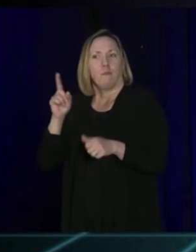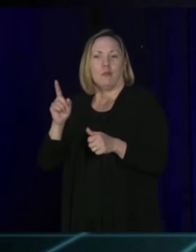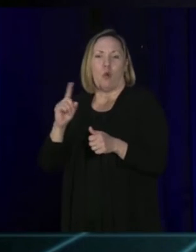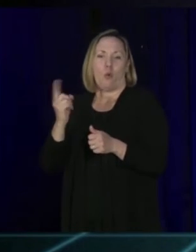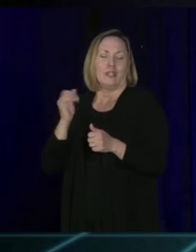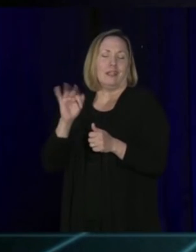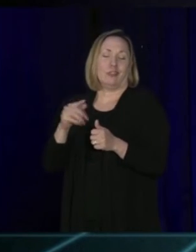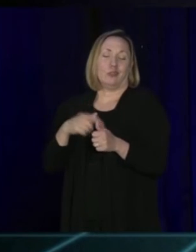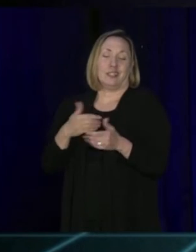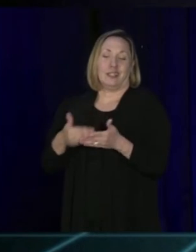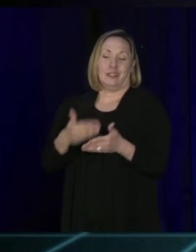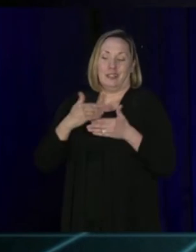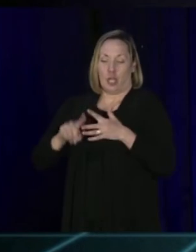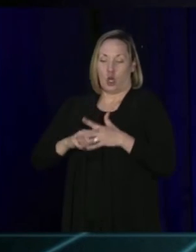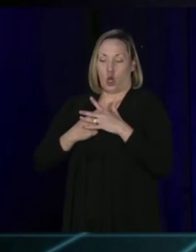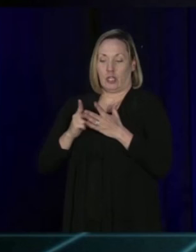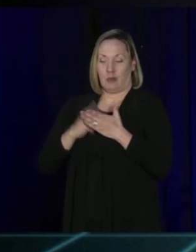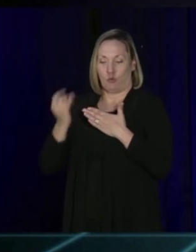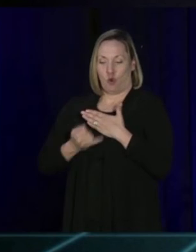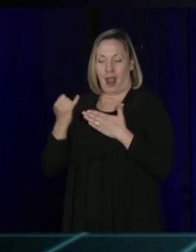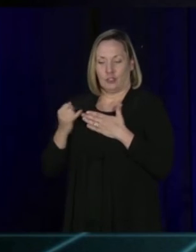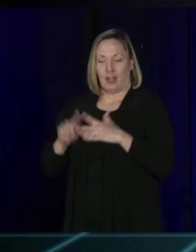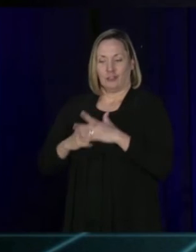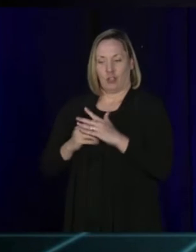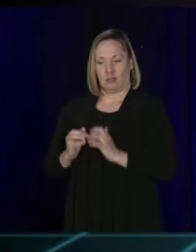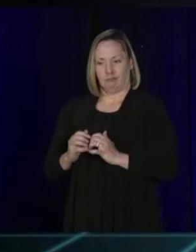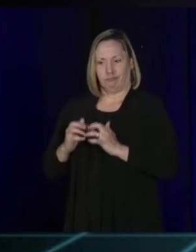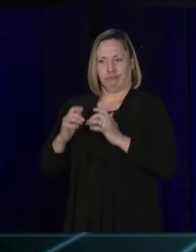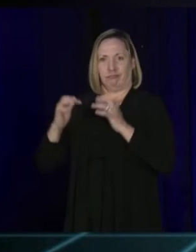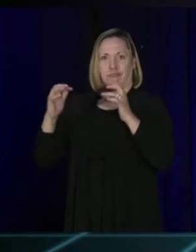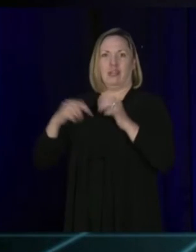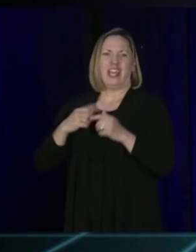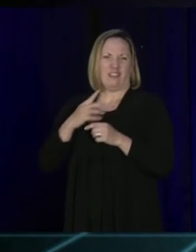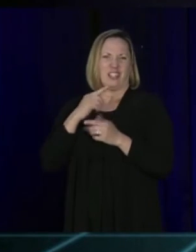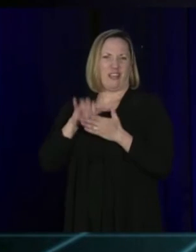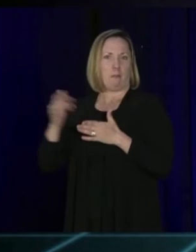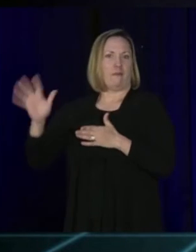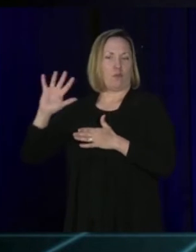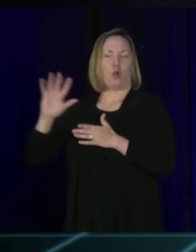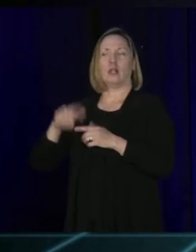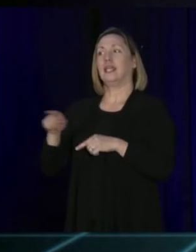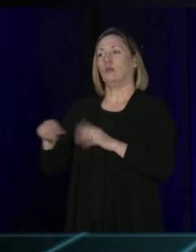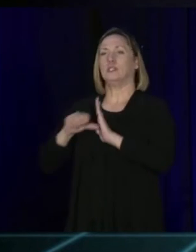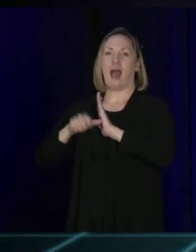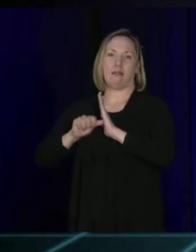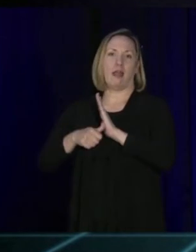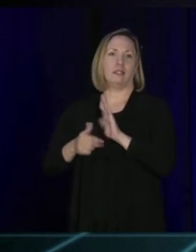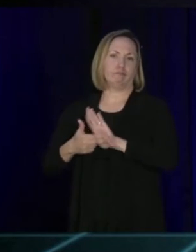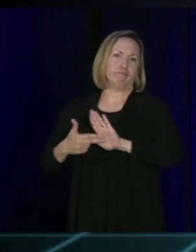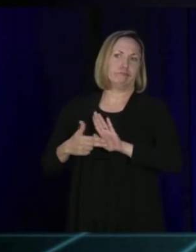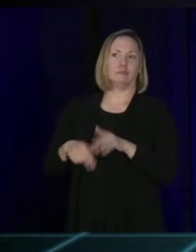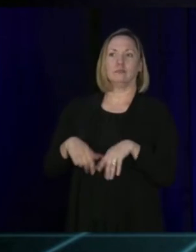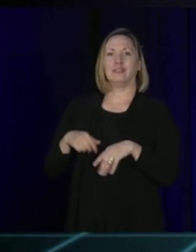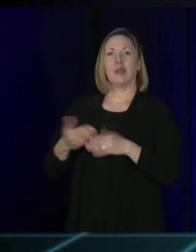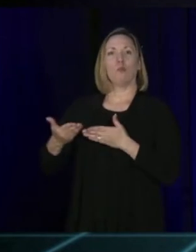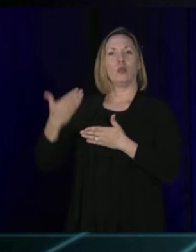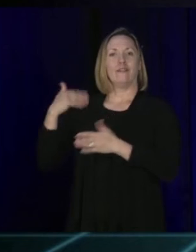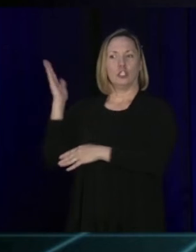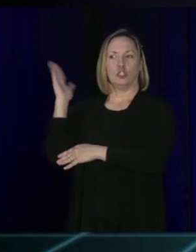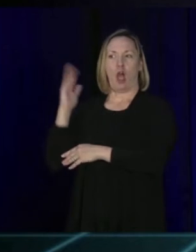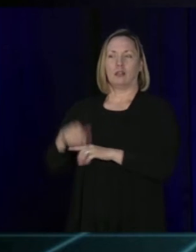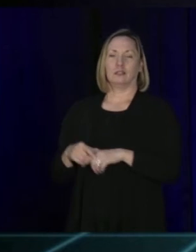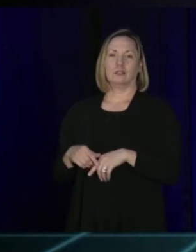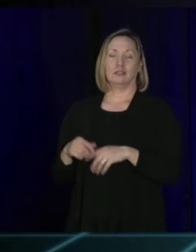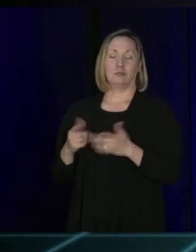project come to life. And as Laurie was saying in the previous talks, well, he was highlighted in the previous talk, there's nothing as different as